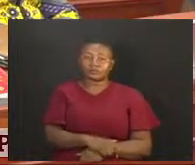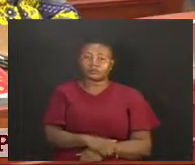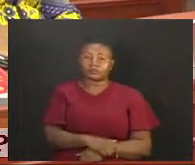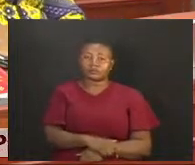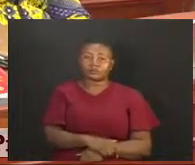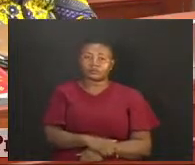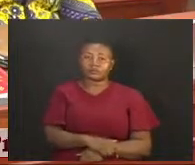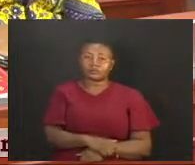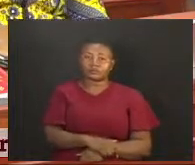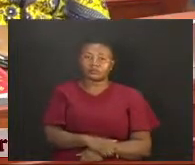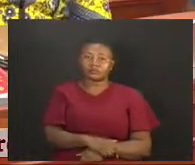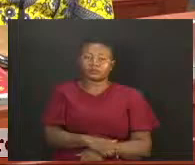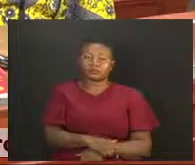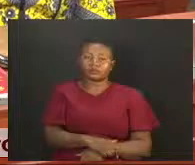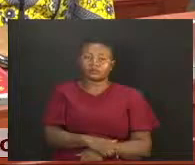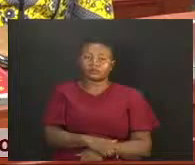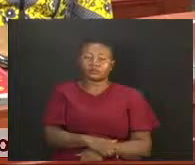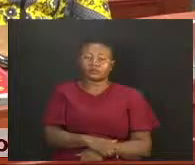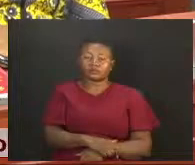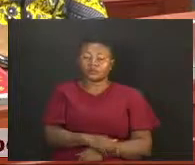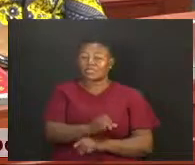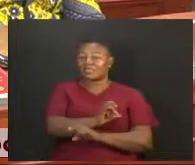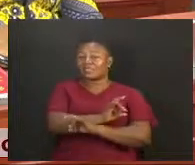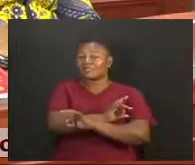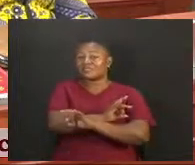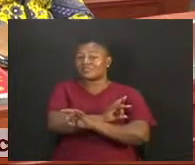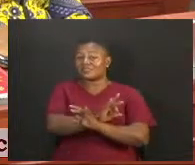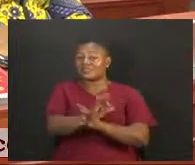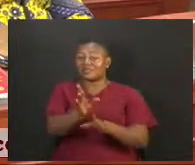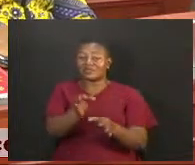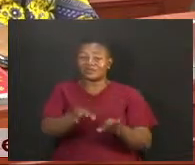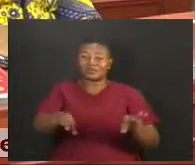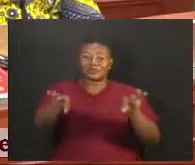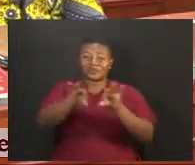there is no inspiration from this budget.